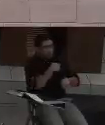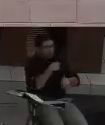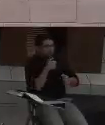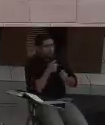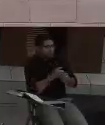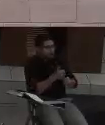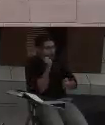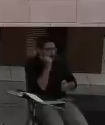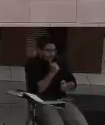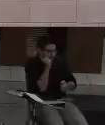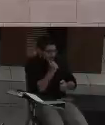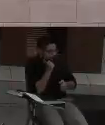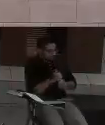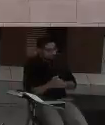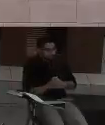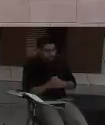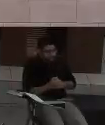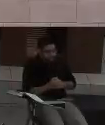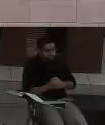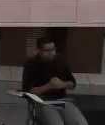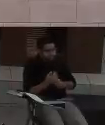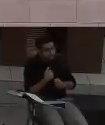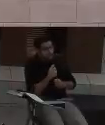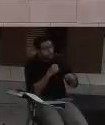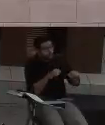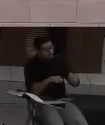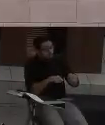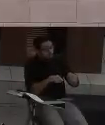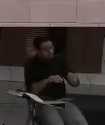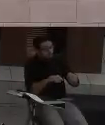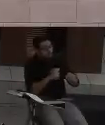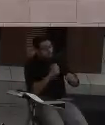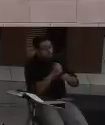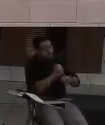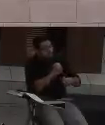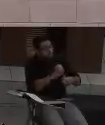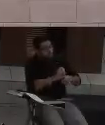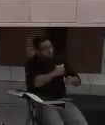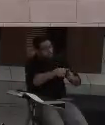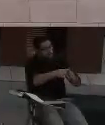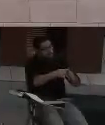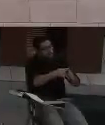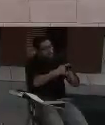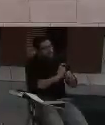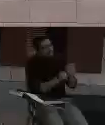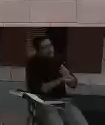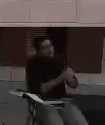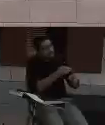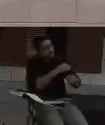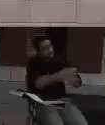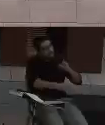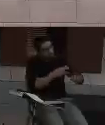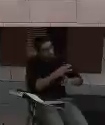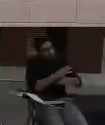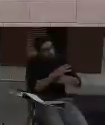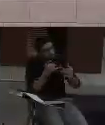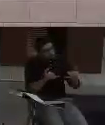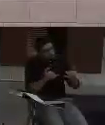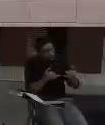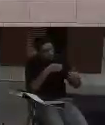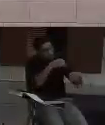can break the cycle and we can change our world. The world inside here and the world